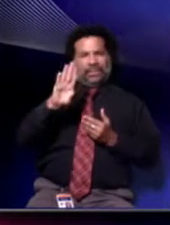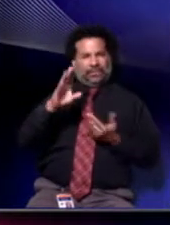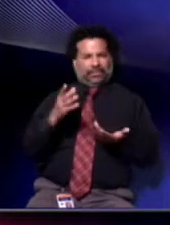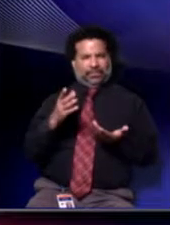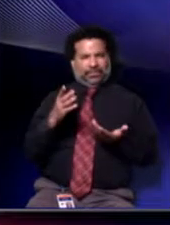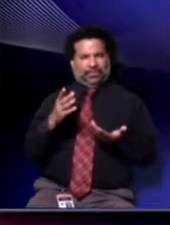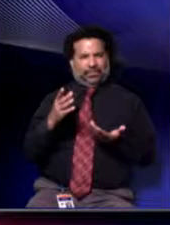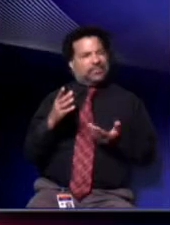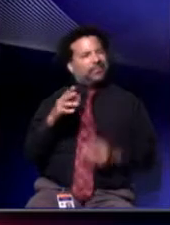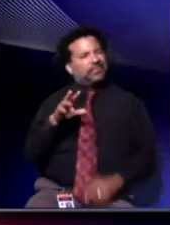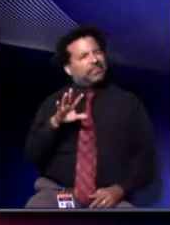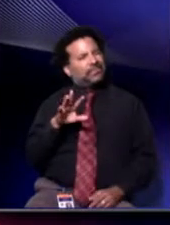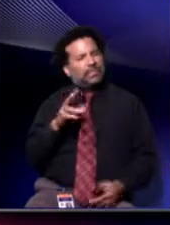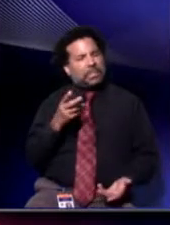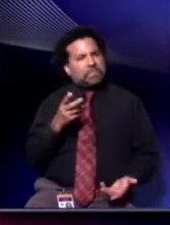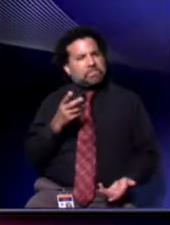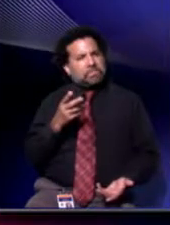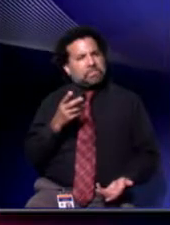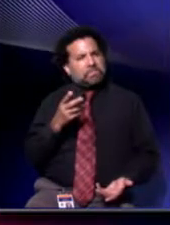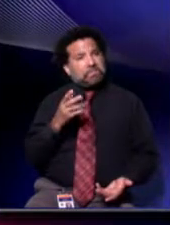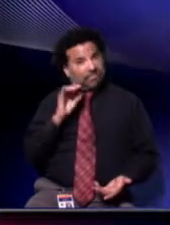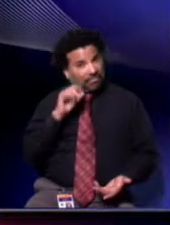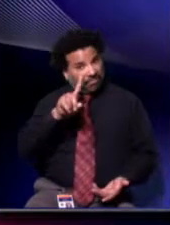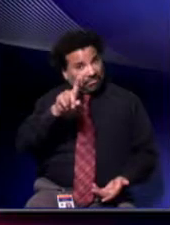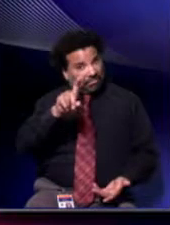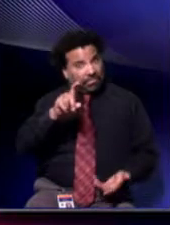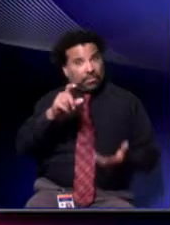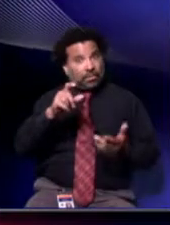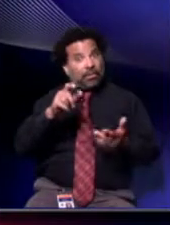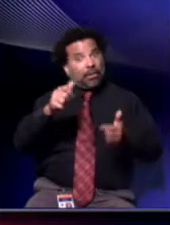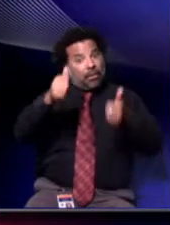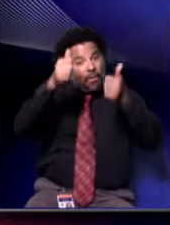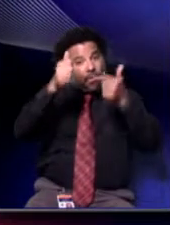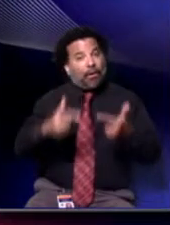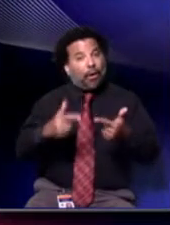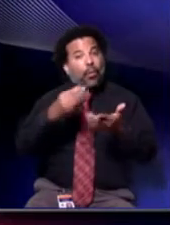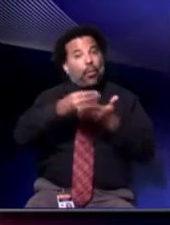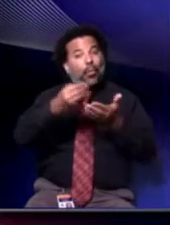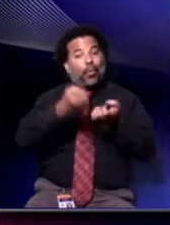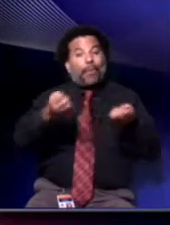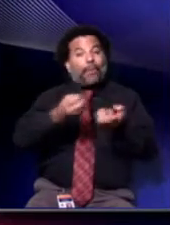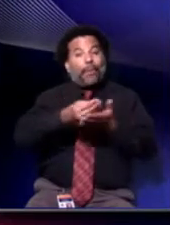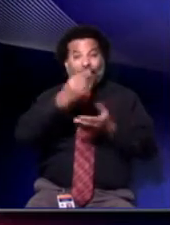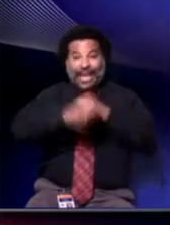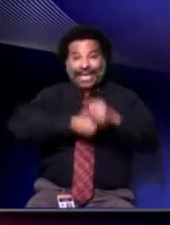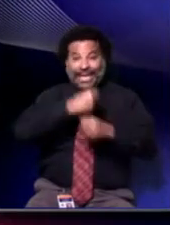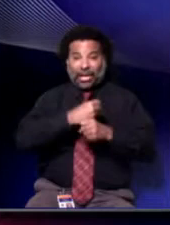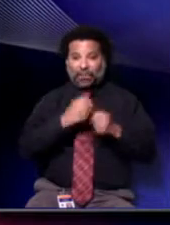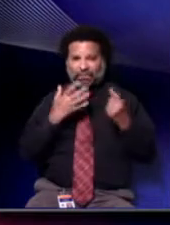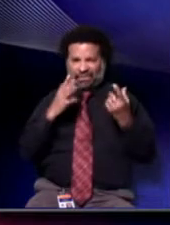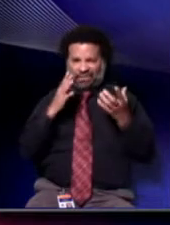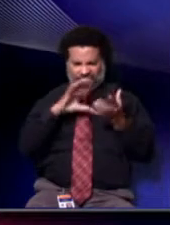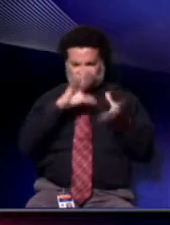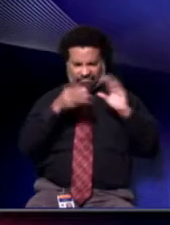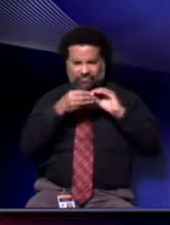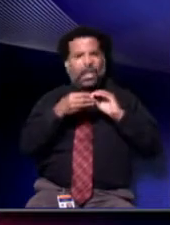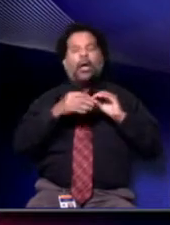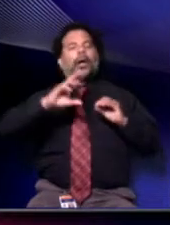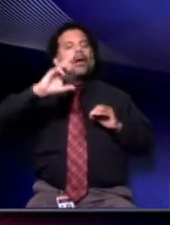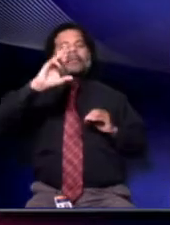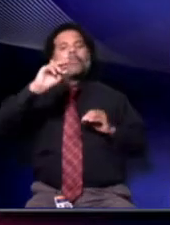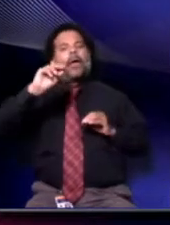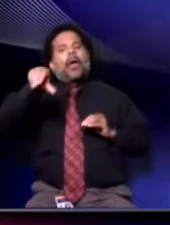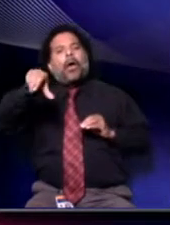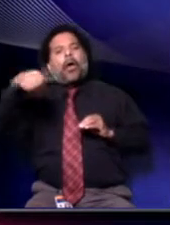I mean, it doesn't seem like that's all that equipment that they bought that year. No. No. There's Okay. there's other ways that we acquire the